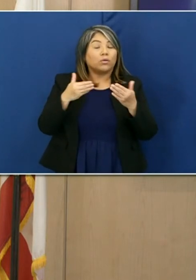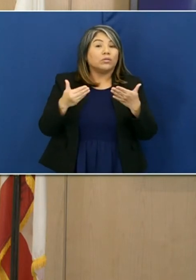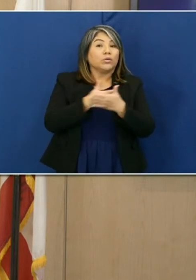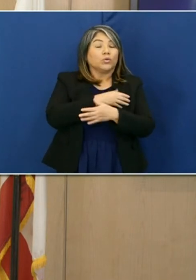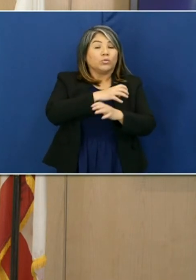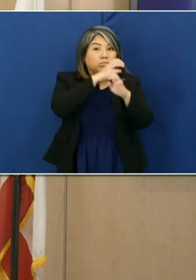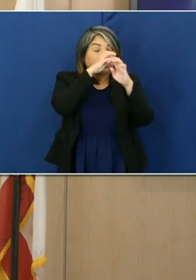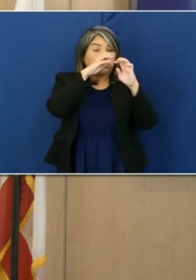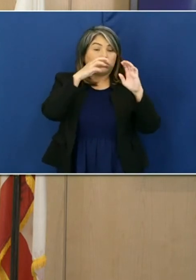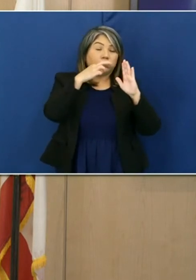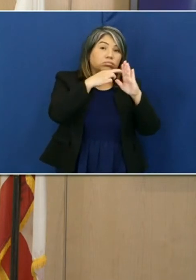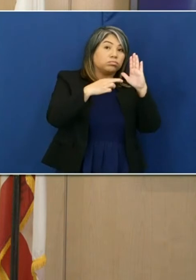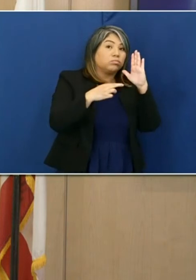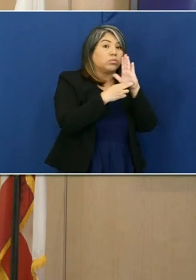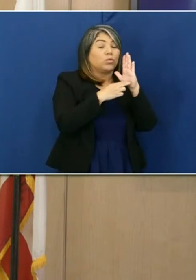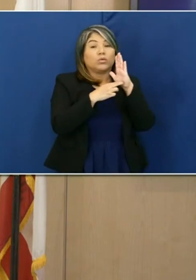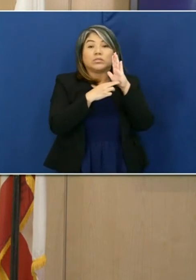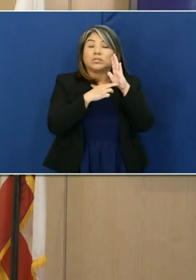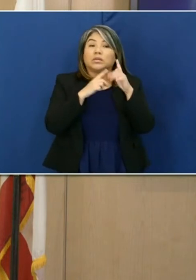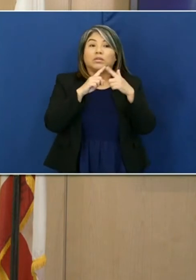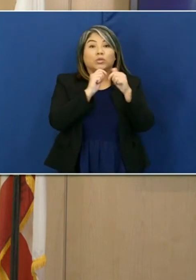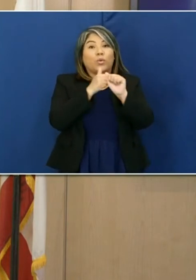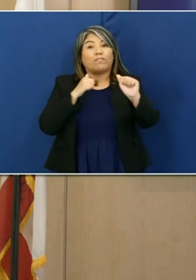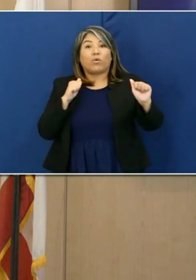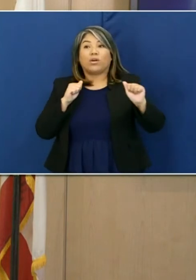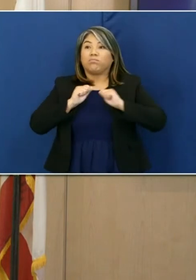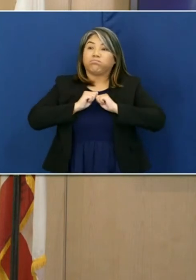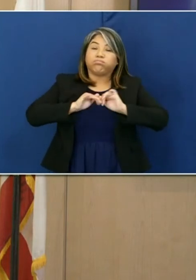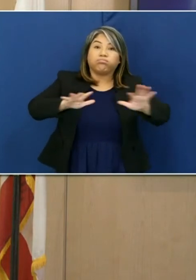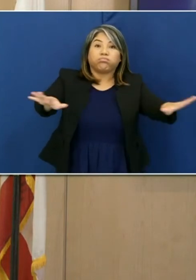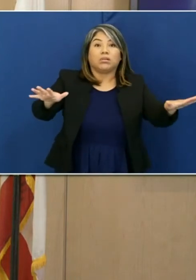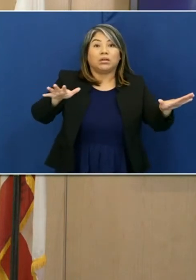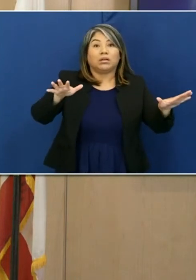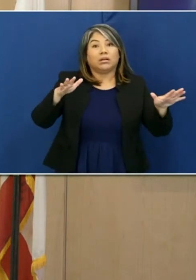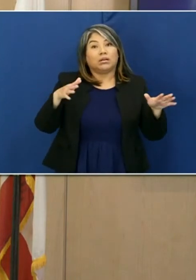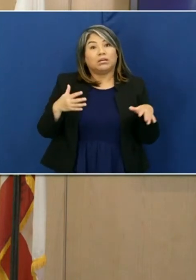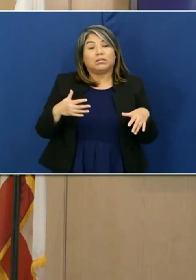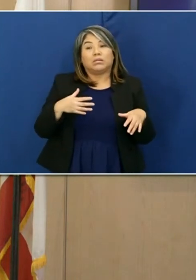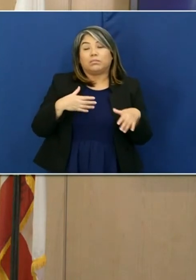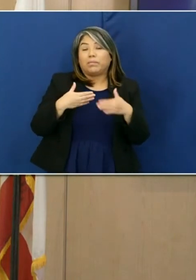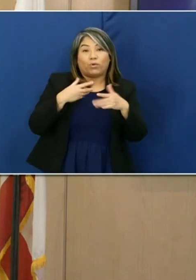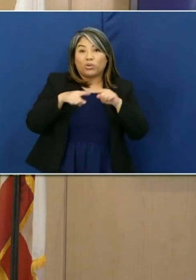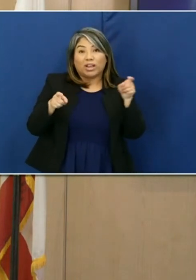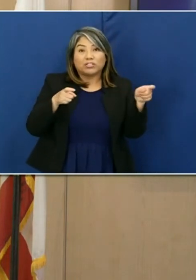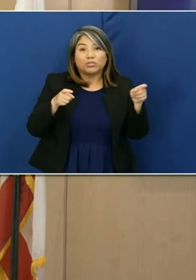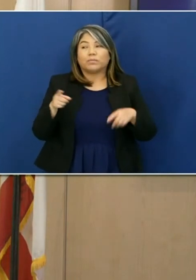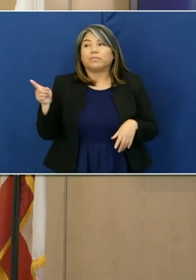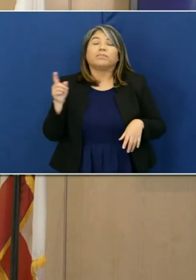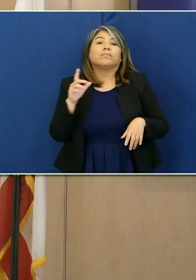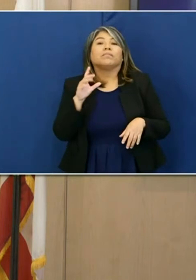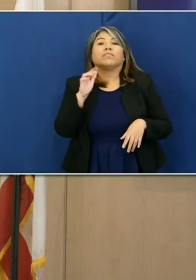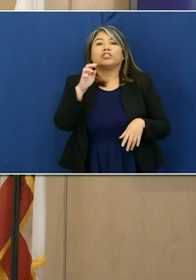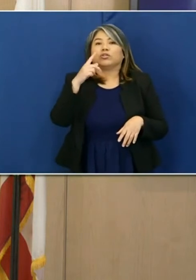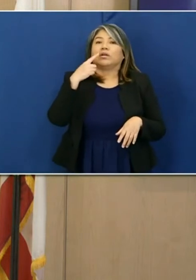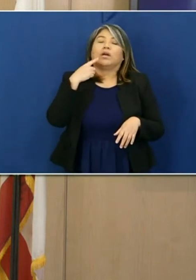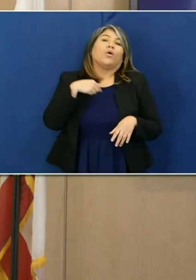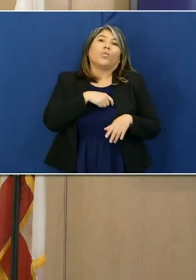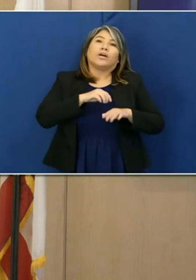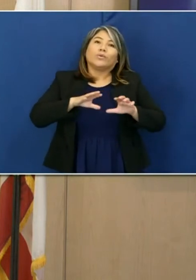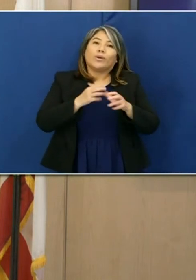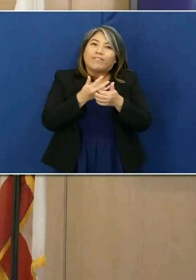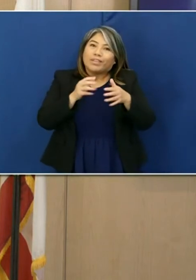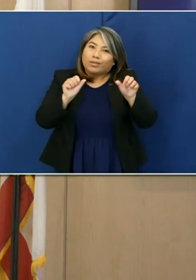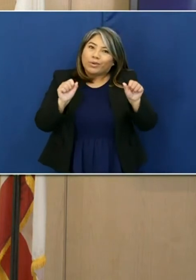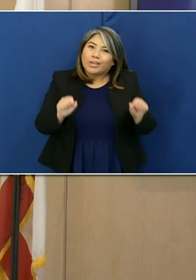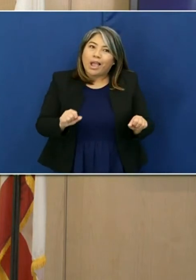more contagious variant from spreading before it gets out of control? Yeah, we're doing everything we can on enforcement. We've got